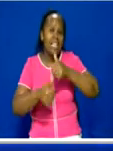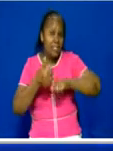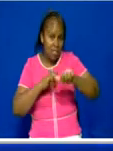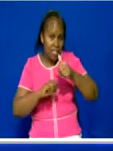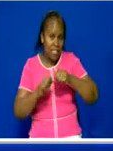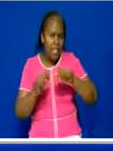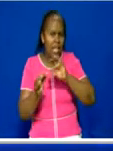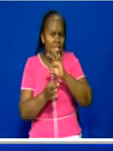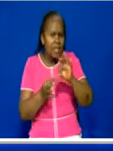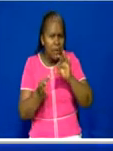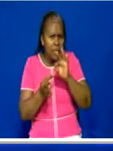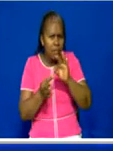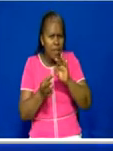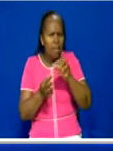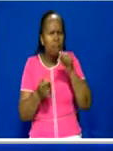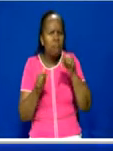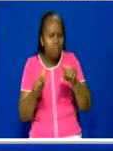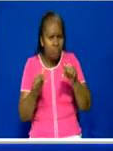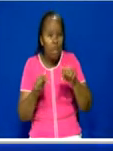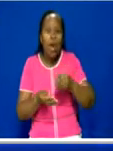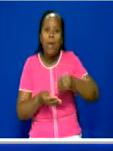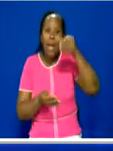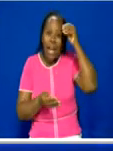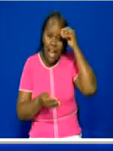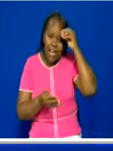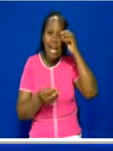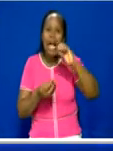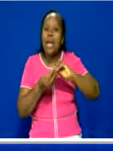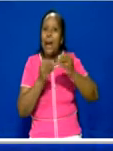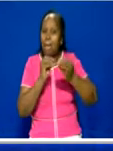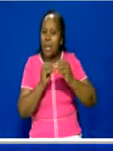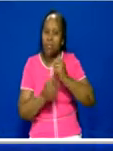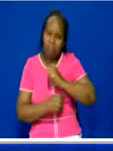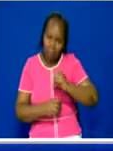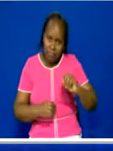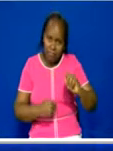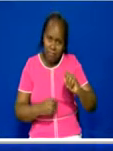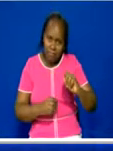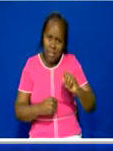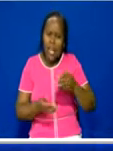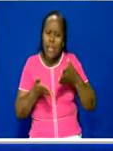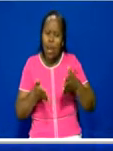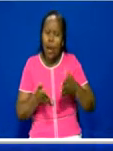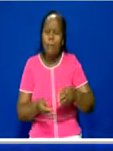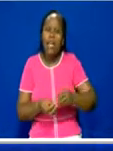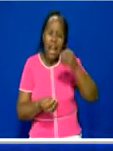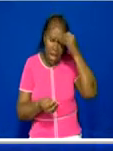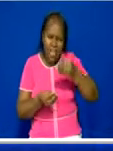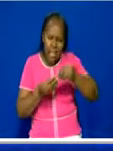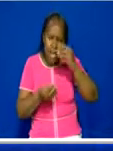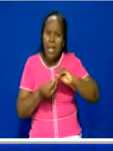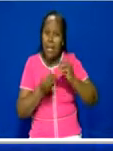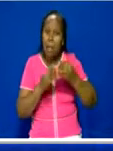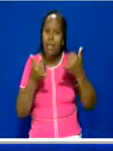activities. And on today's topic, we are on numbers writing. Remember, up until now, we have been learning about the